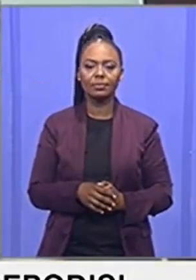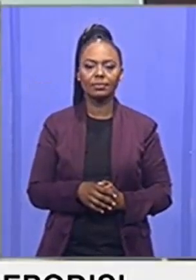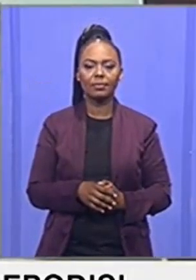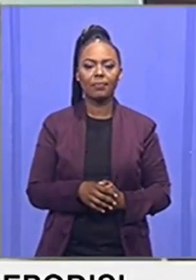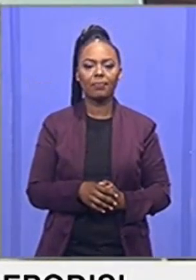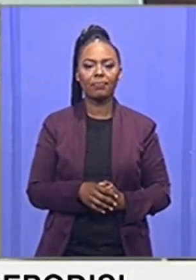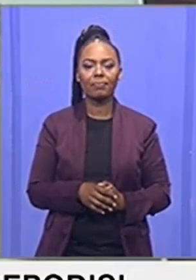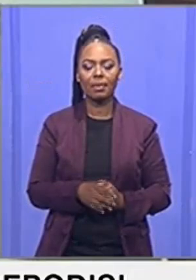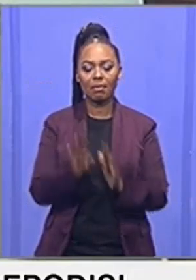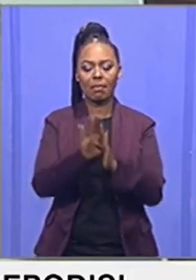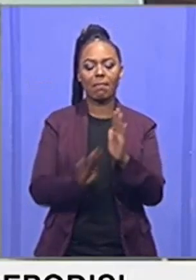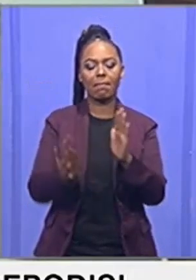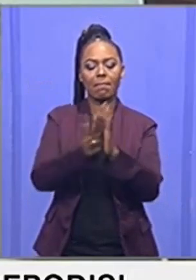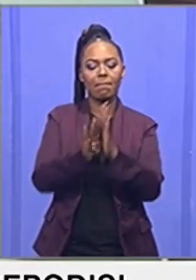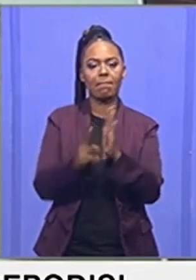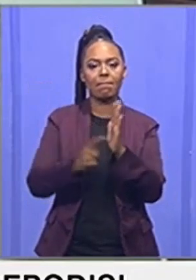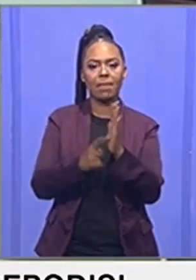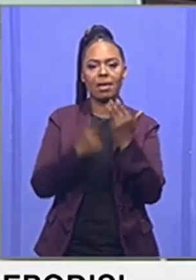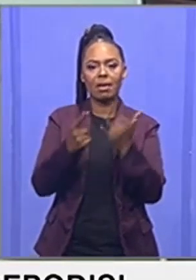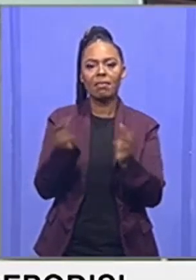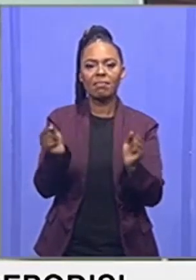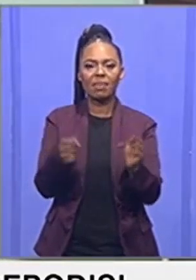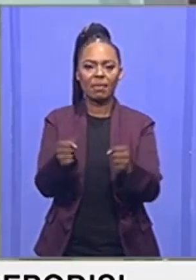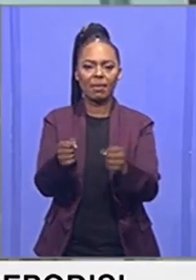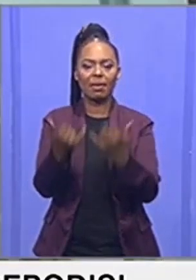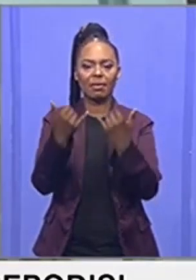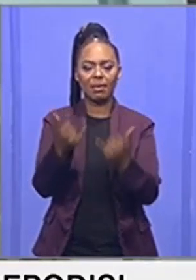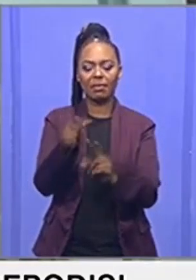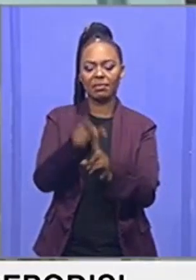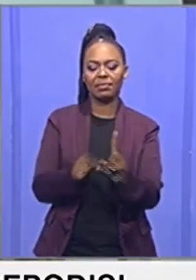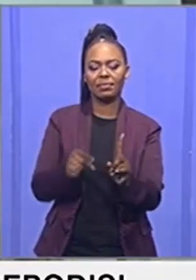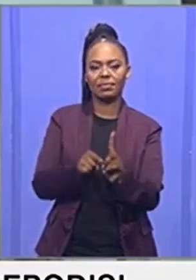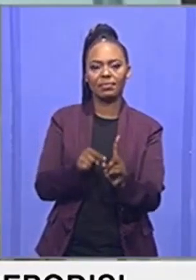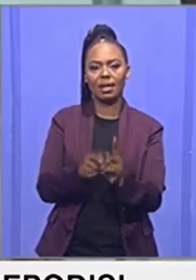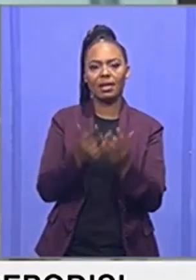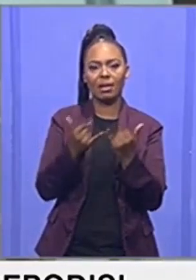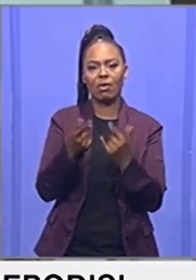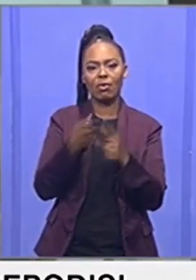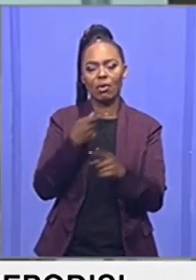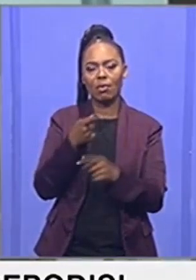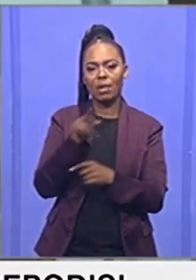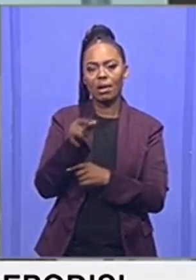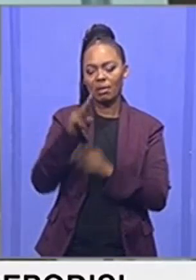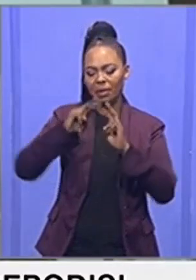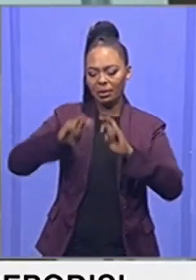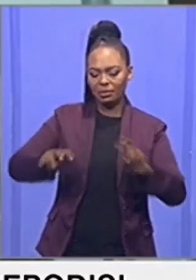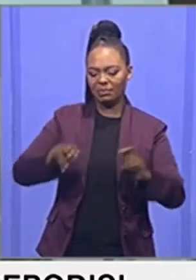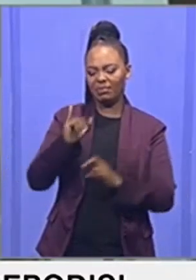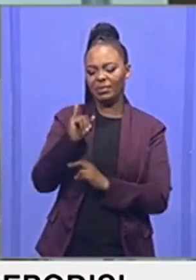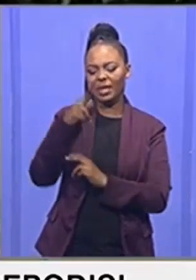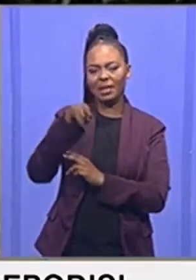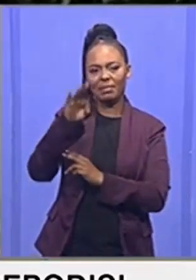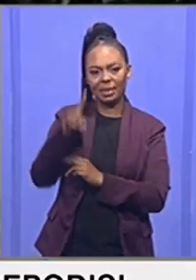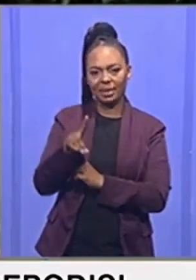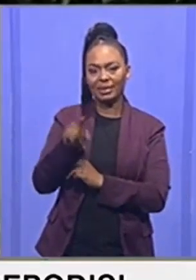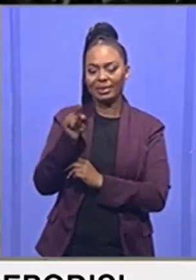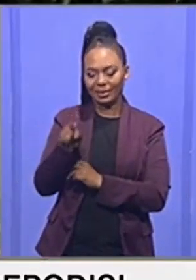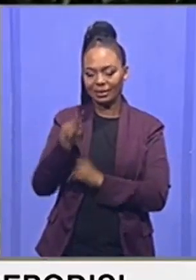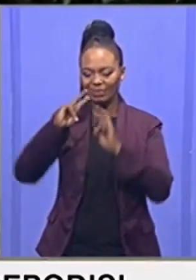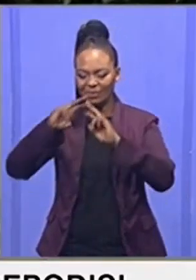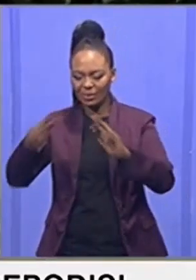Molaotlhomo ono o samagana le go thapiwa ga mokaedi wa lephata leno le le kgethegileng la dipatlisiso tse di malebana le mapodisi ke gore IPID